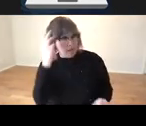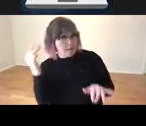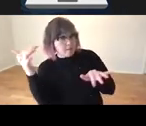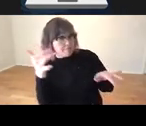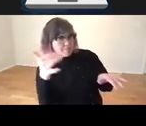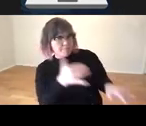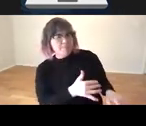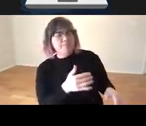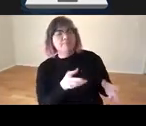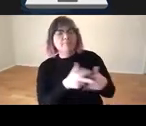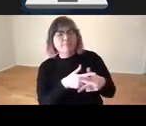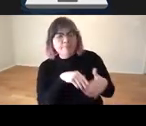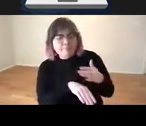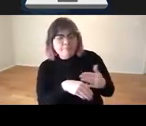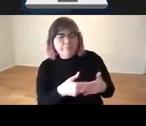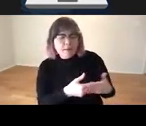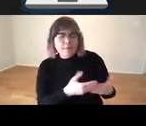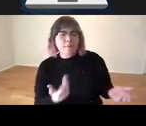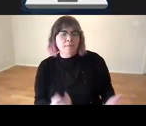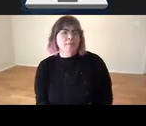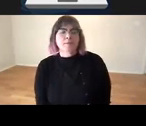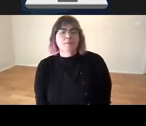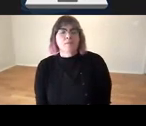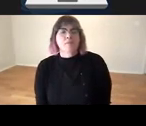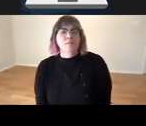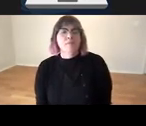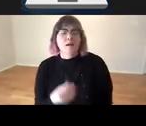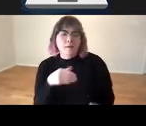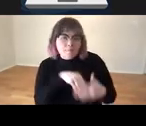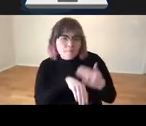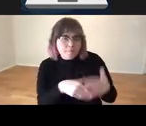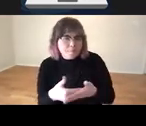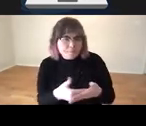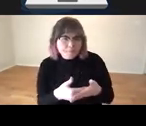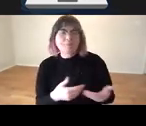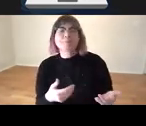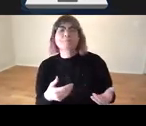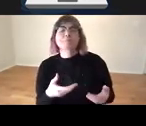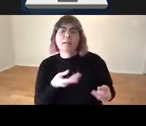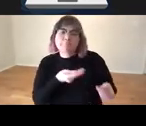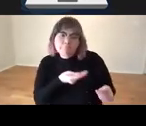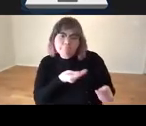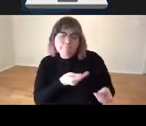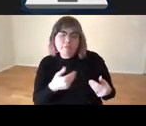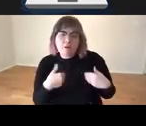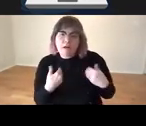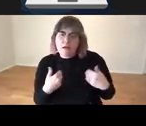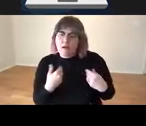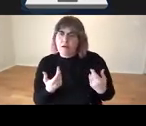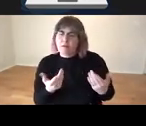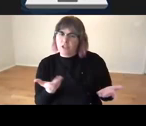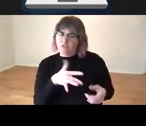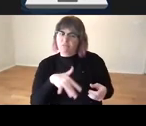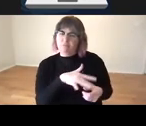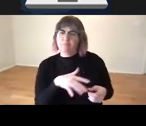come here to breed and mate and give birth to young and nurse their young here on the breeding grounds. And so I was recently